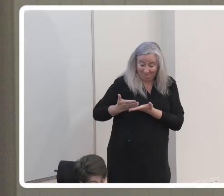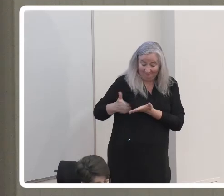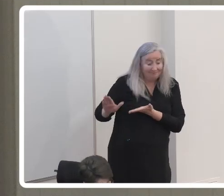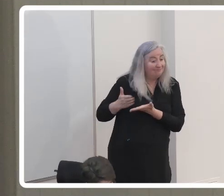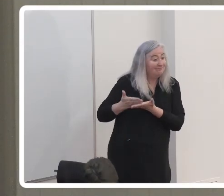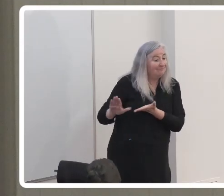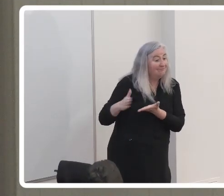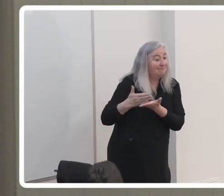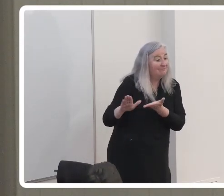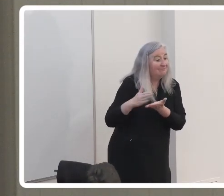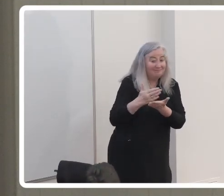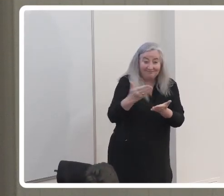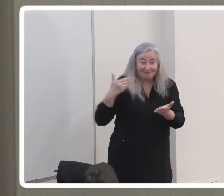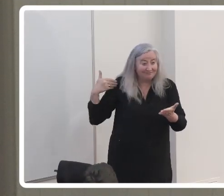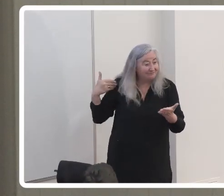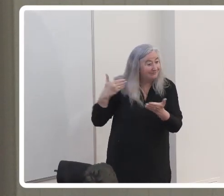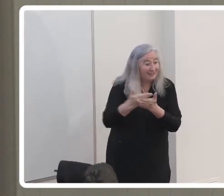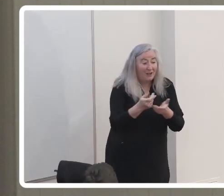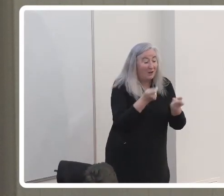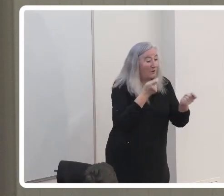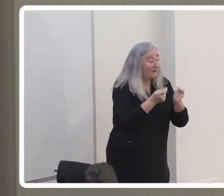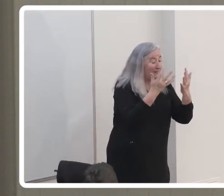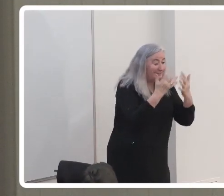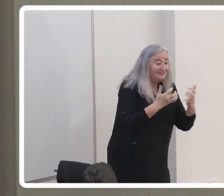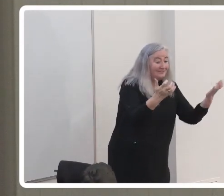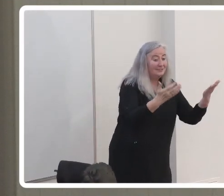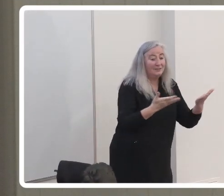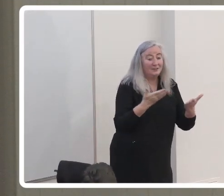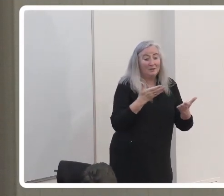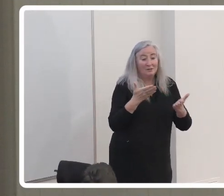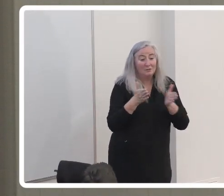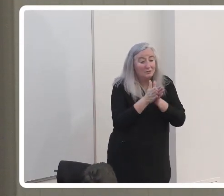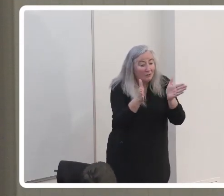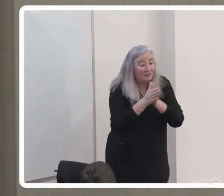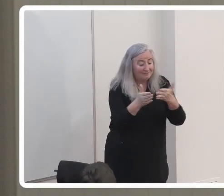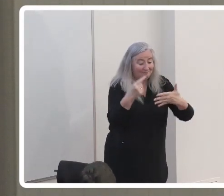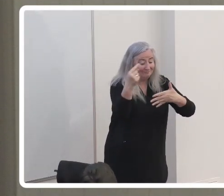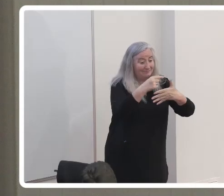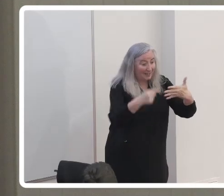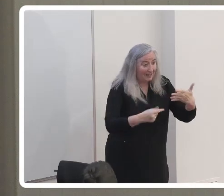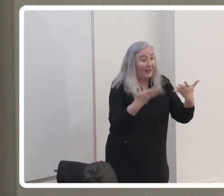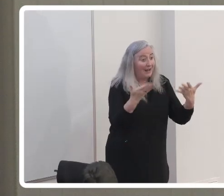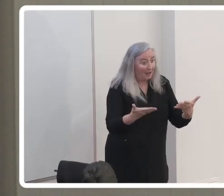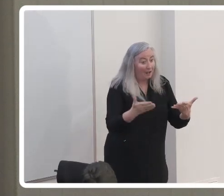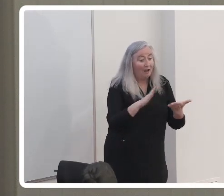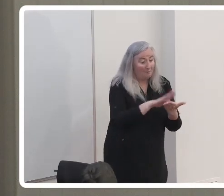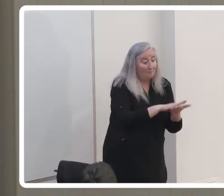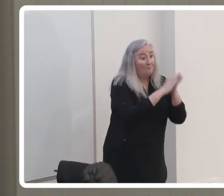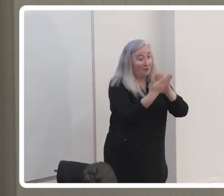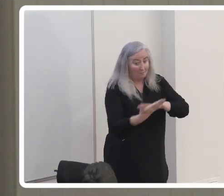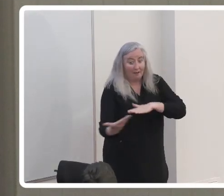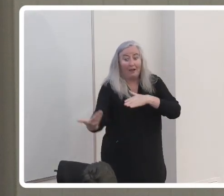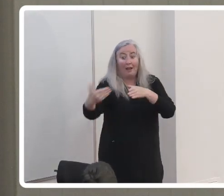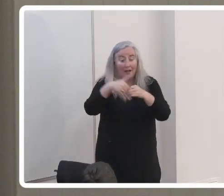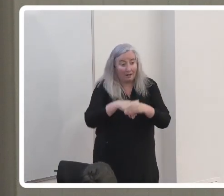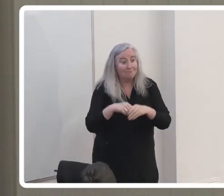knowledge-making, accumulating documentation, gathering testimonials, were legitimized and seen as valid by the committee. Moreover, what was